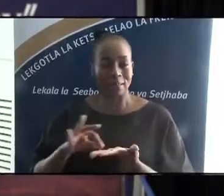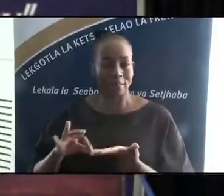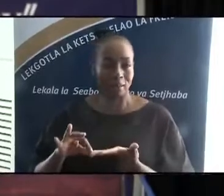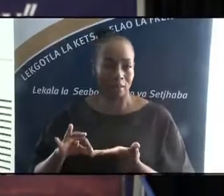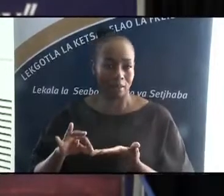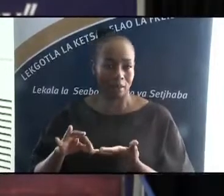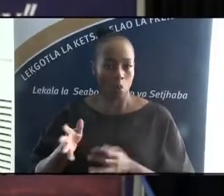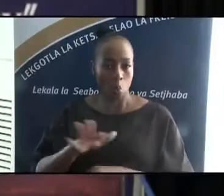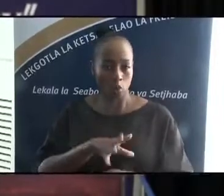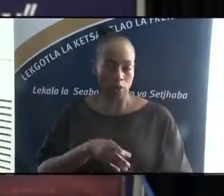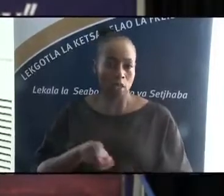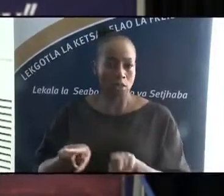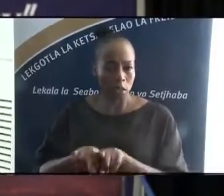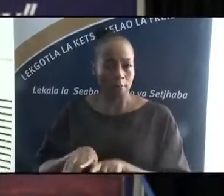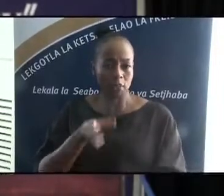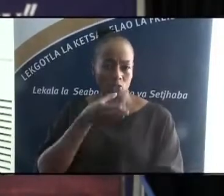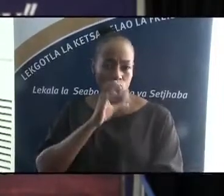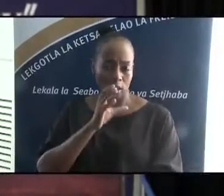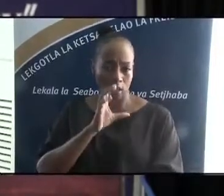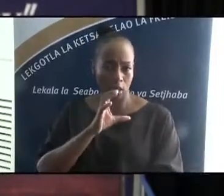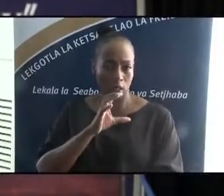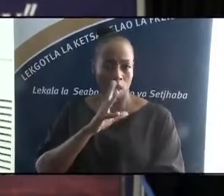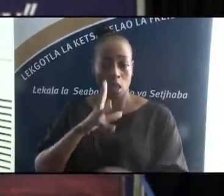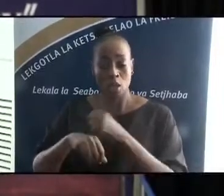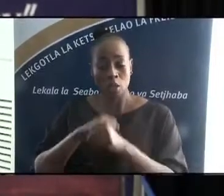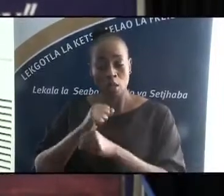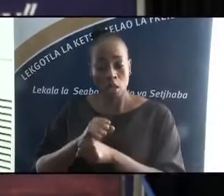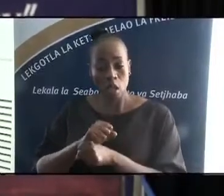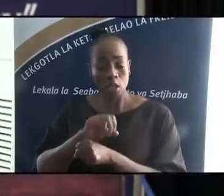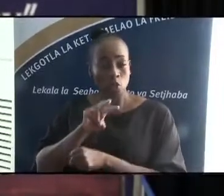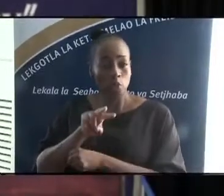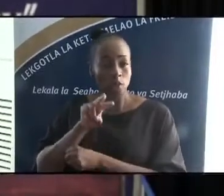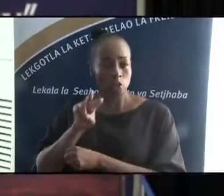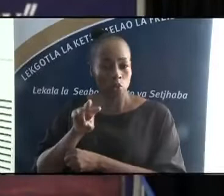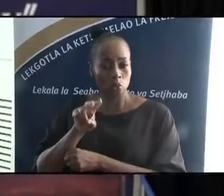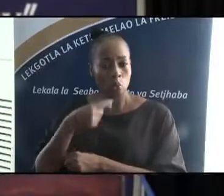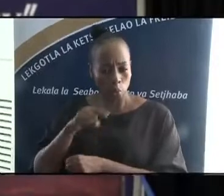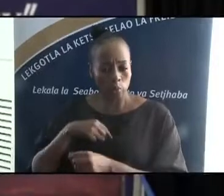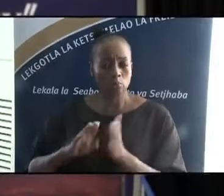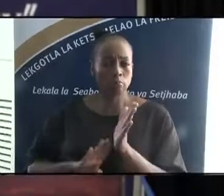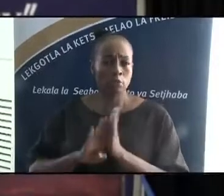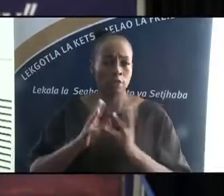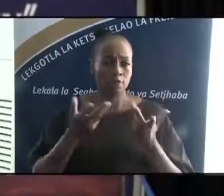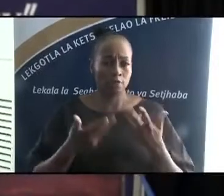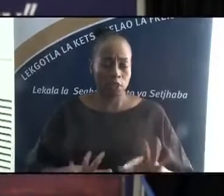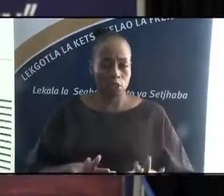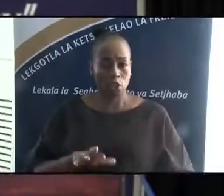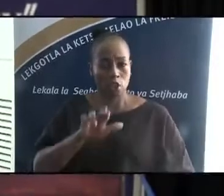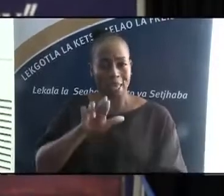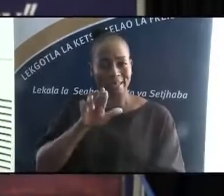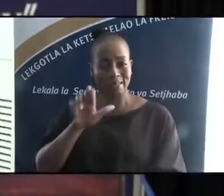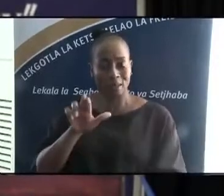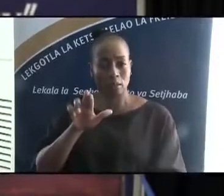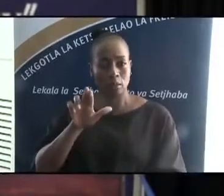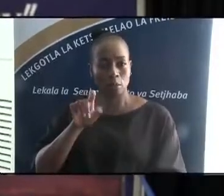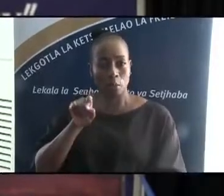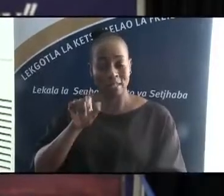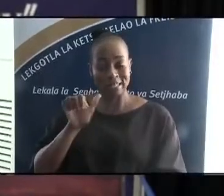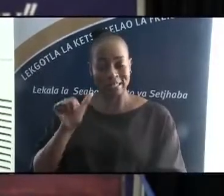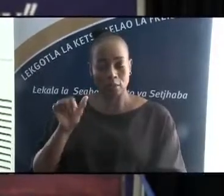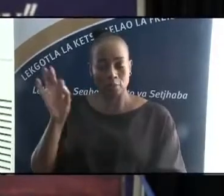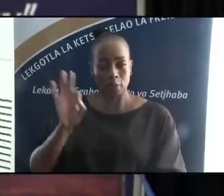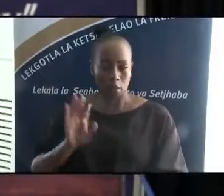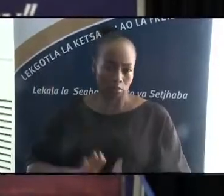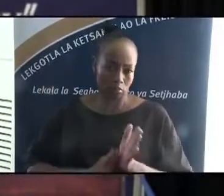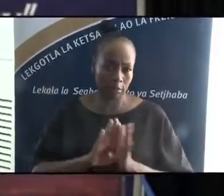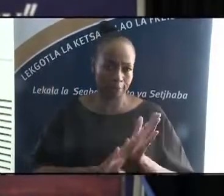water. In 2022, we had increased those figures to 88.6%.